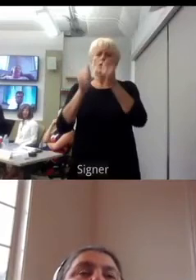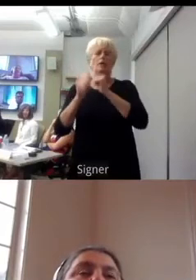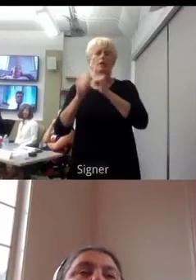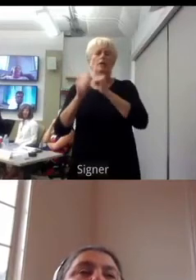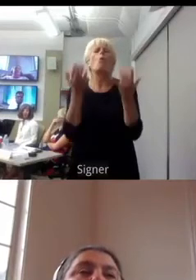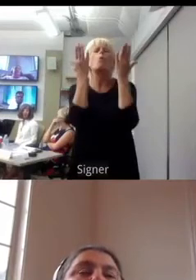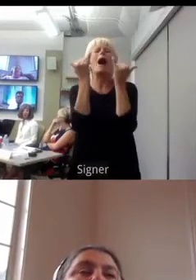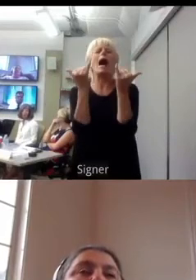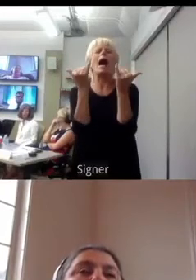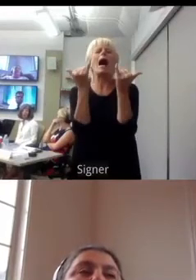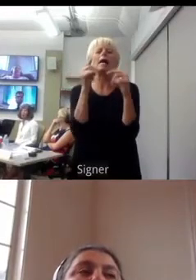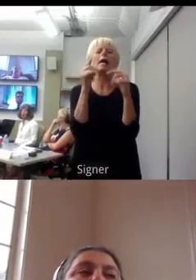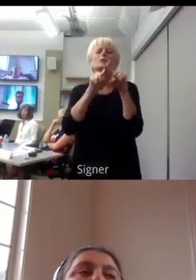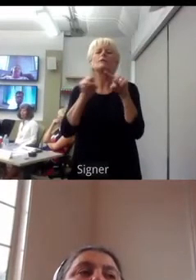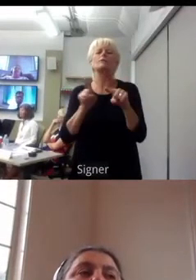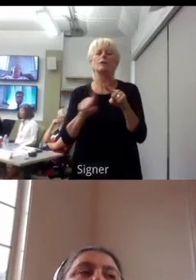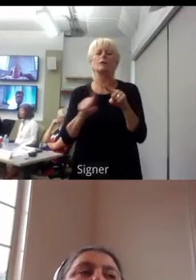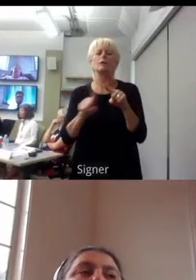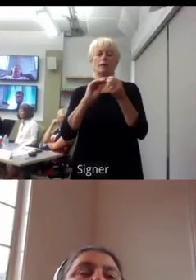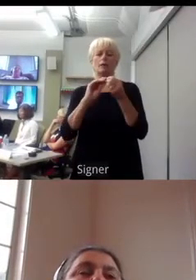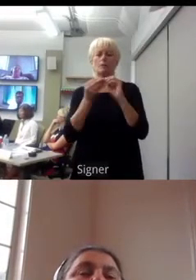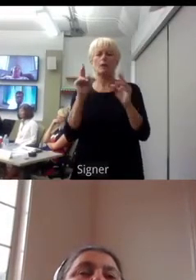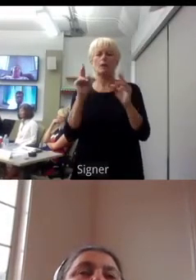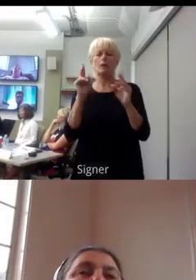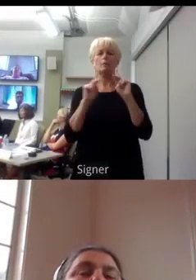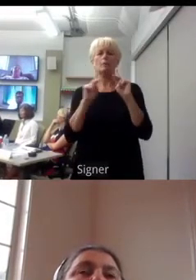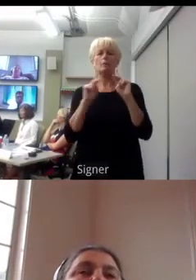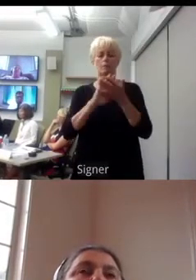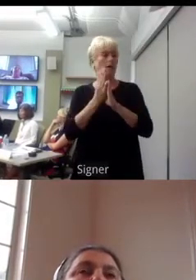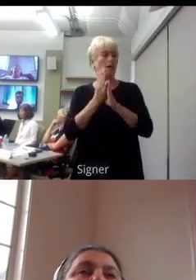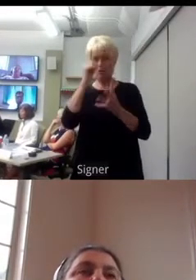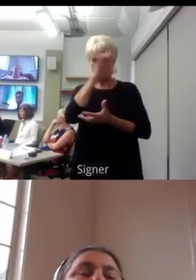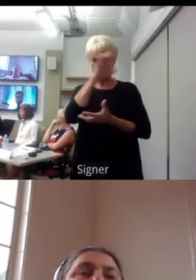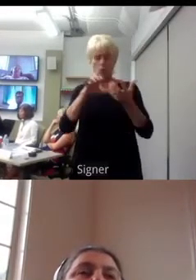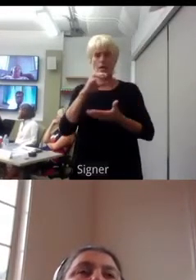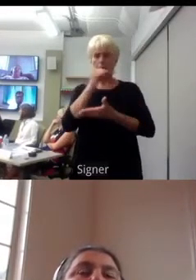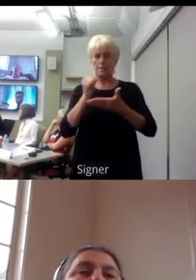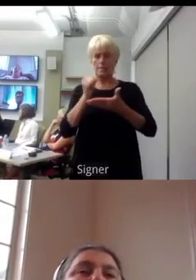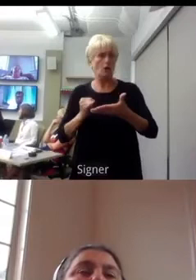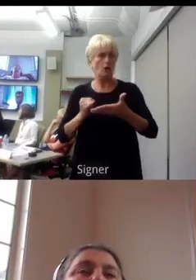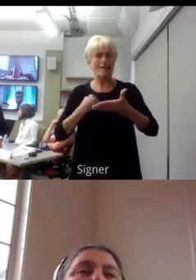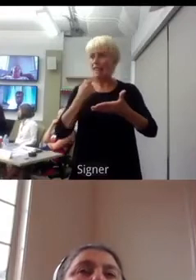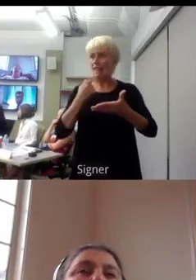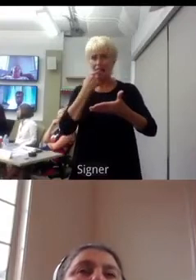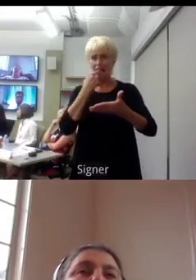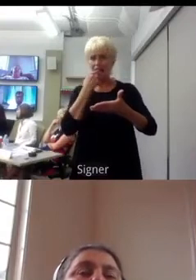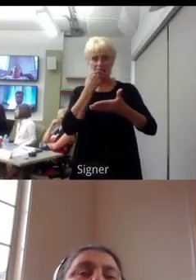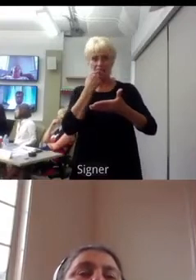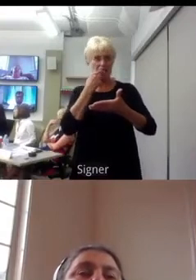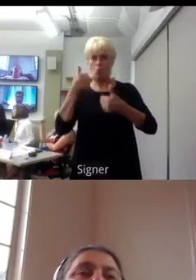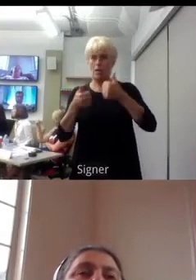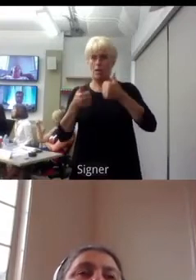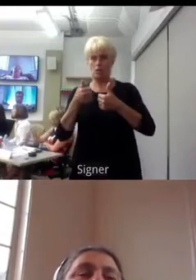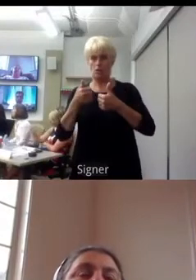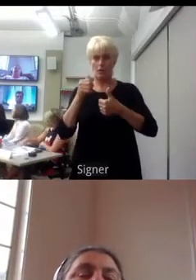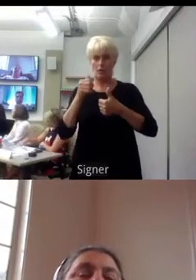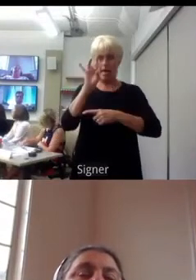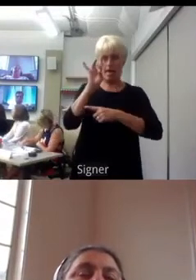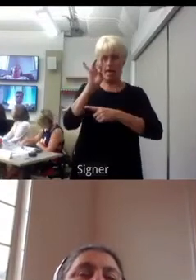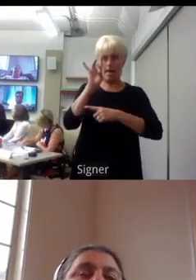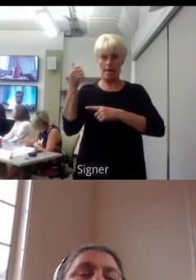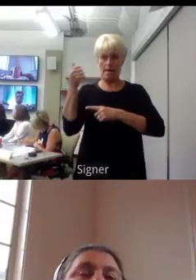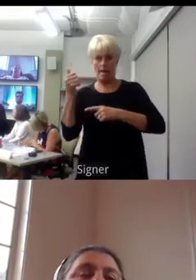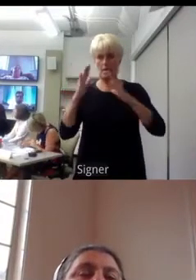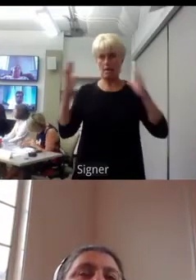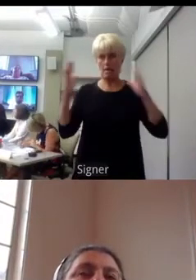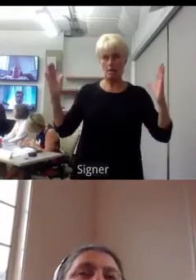for the design community, frankly, that there are so many different municipalities with slightly different numbers and slightly different requirements that we